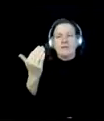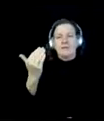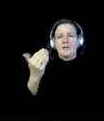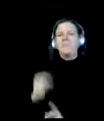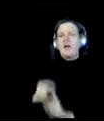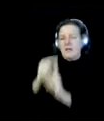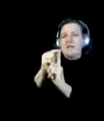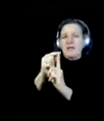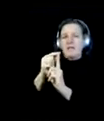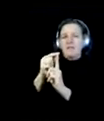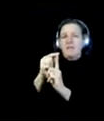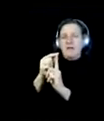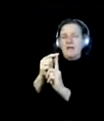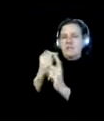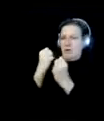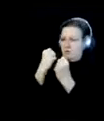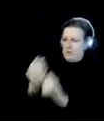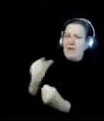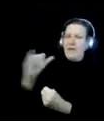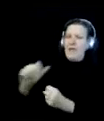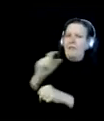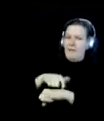especially potent at that time.